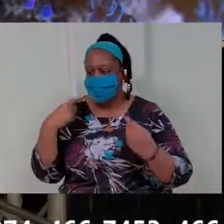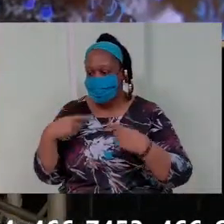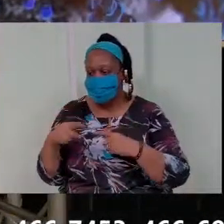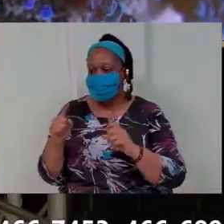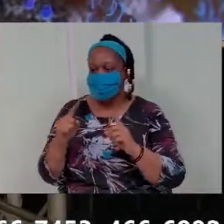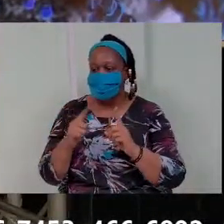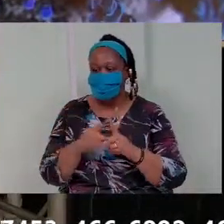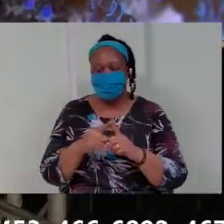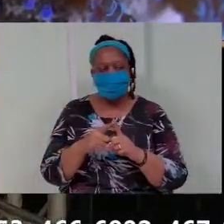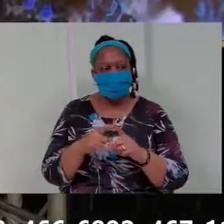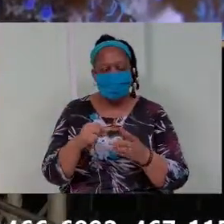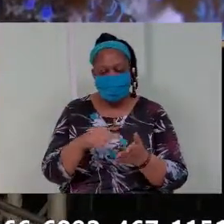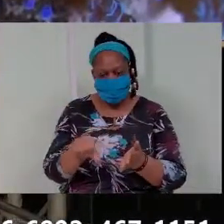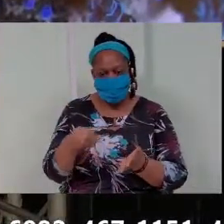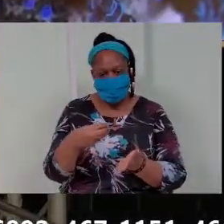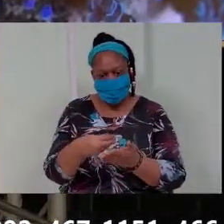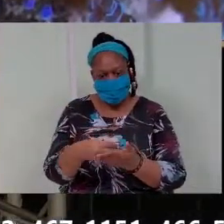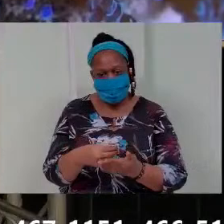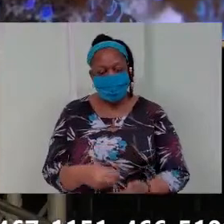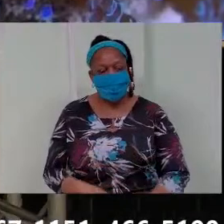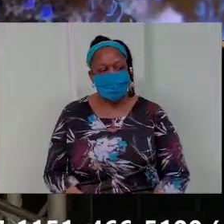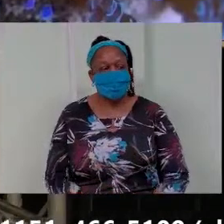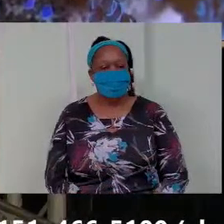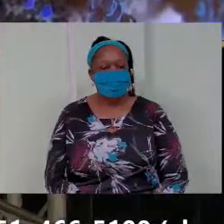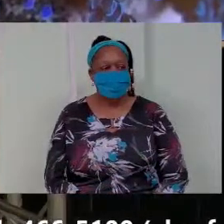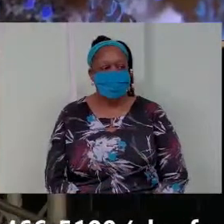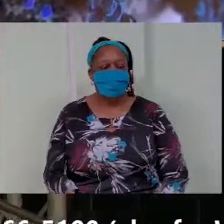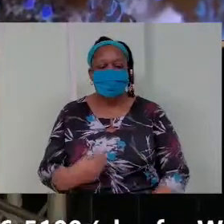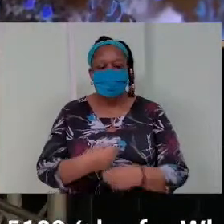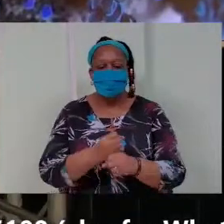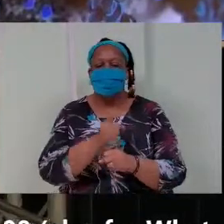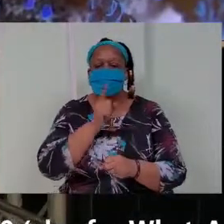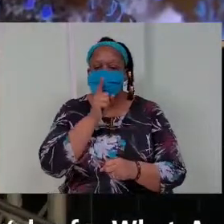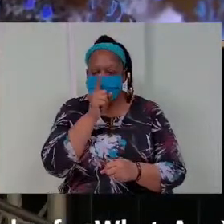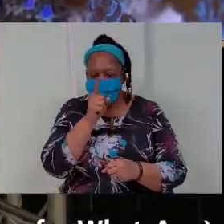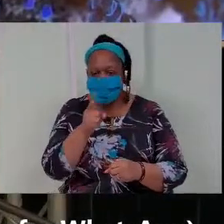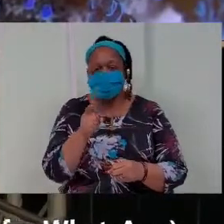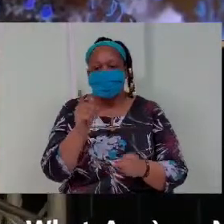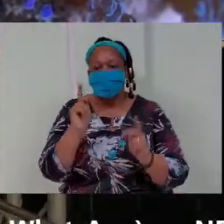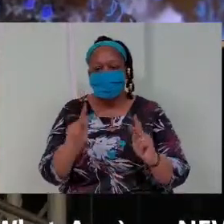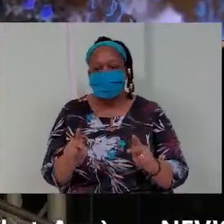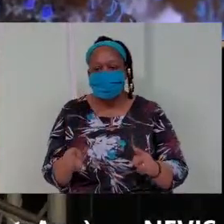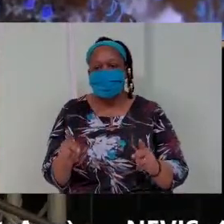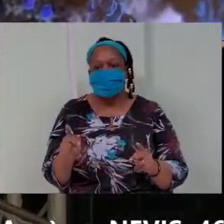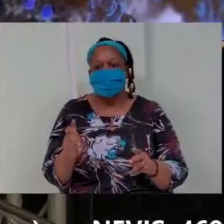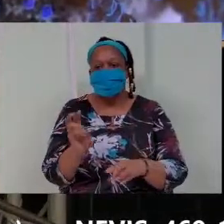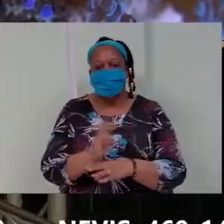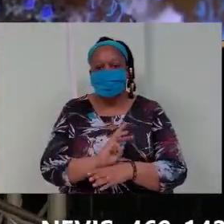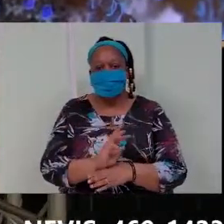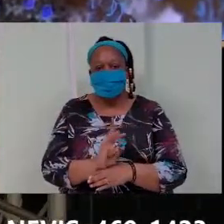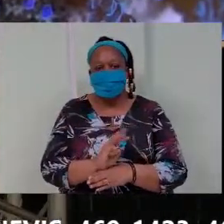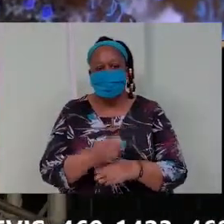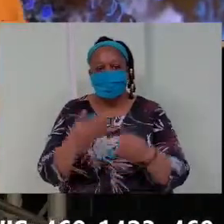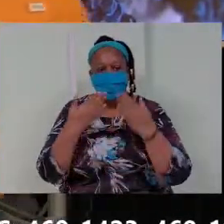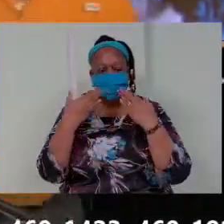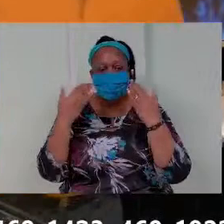making sure that people are wearing the mask. Dr. Wilkinson would like to say something.